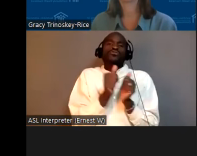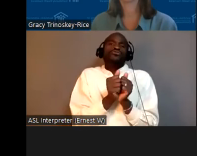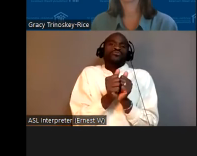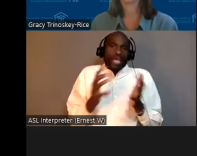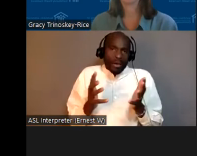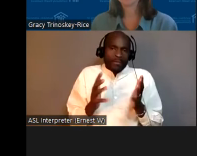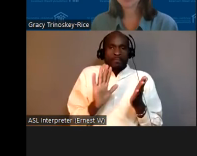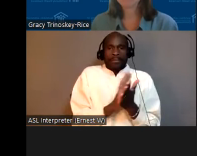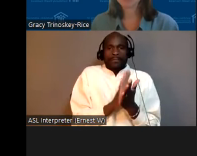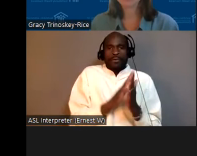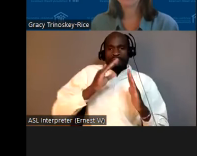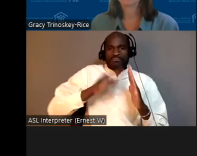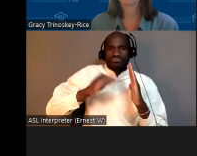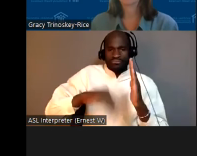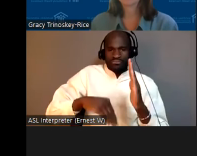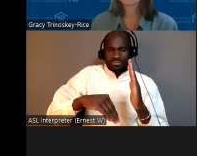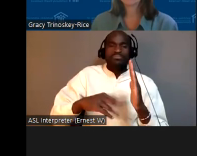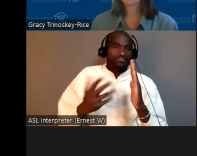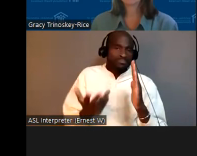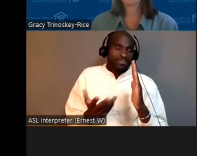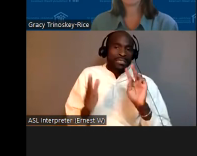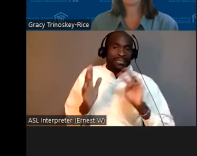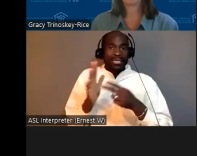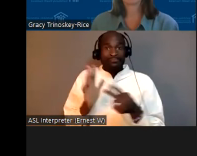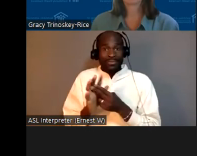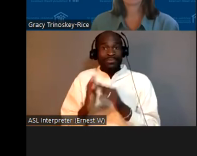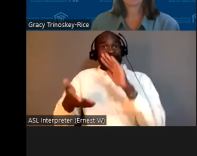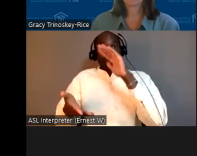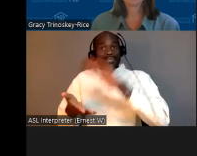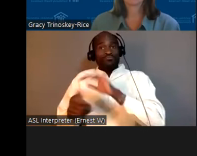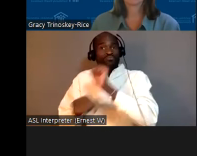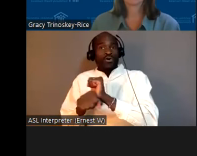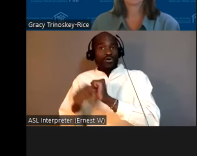to reduce administrative burden for the state, and